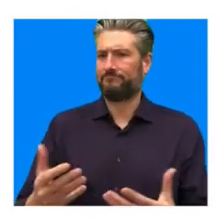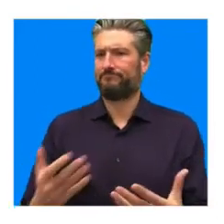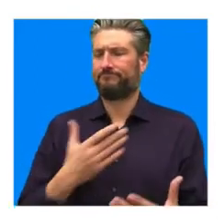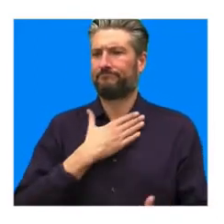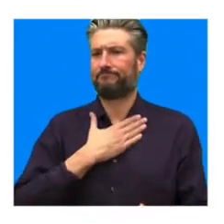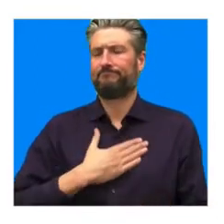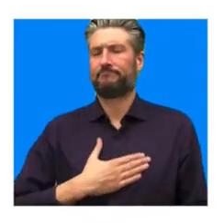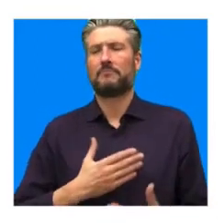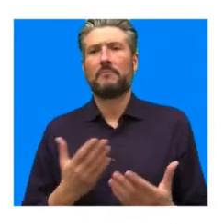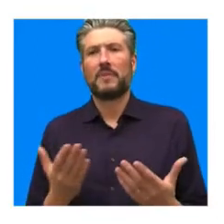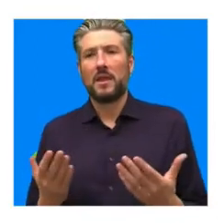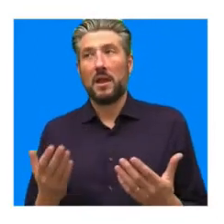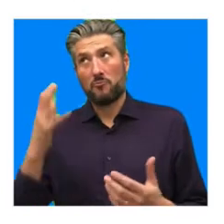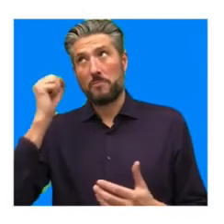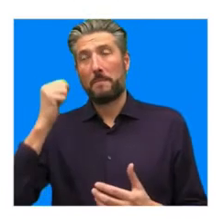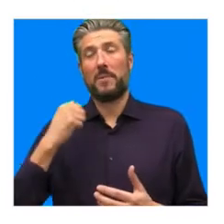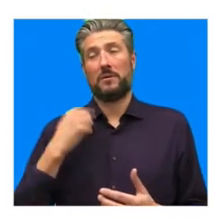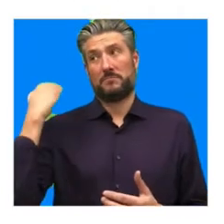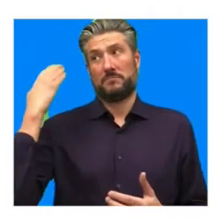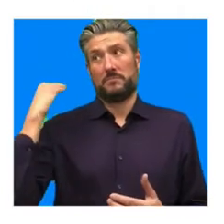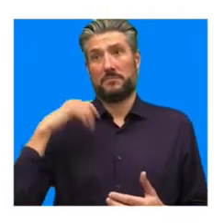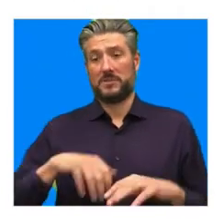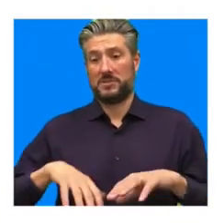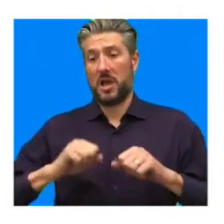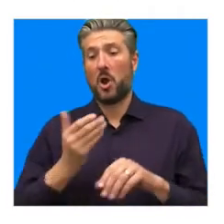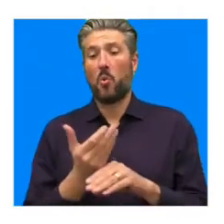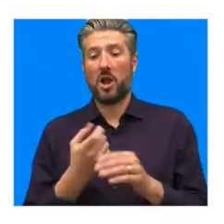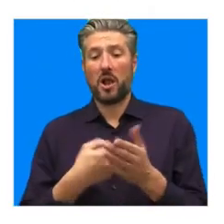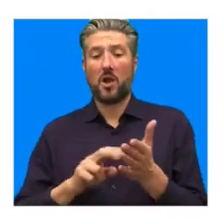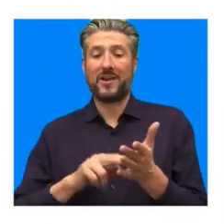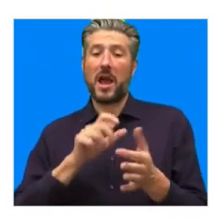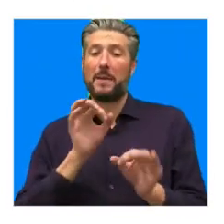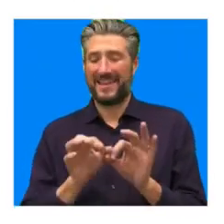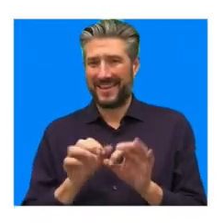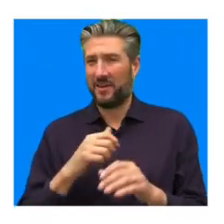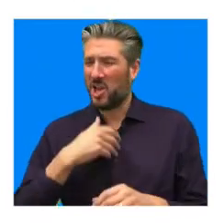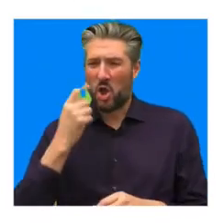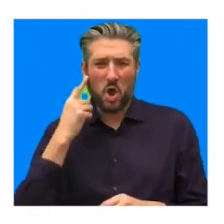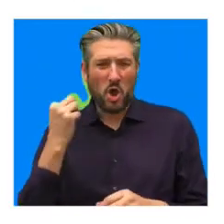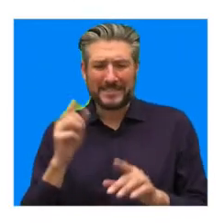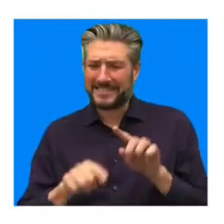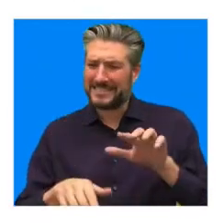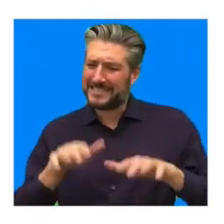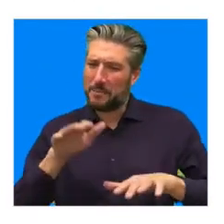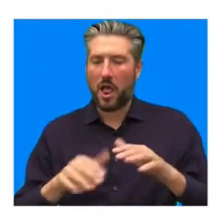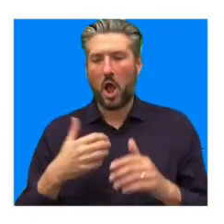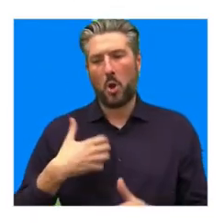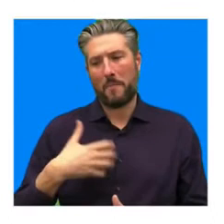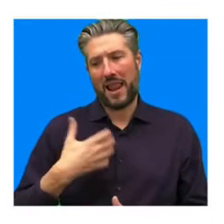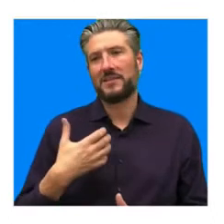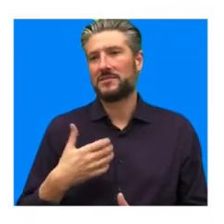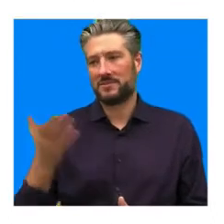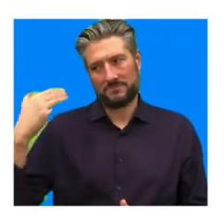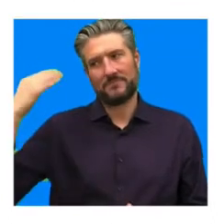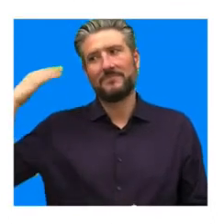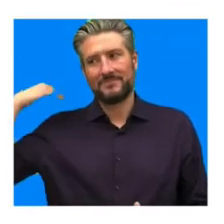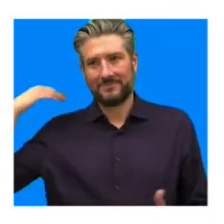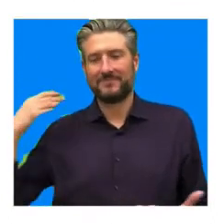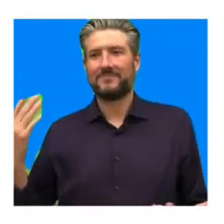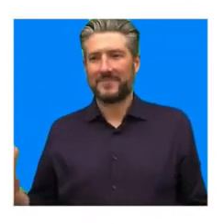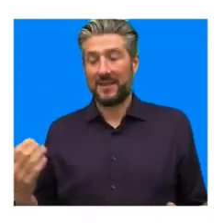started working for RNIB, and we regularly had similar complaints about linear television. So AD on digital television was just